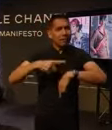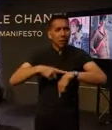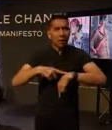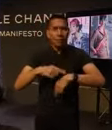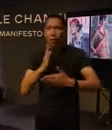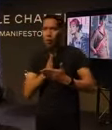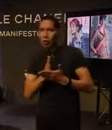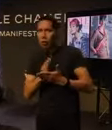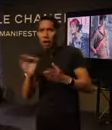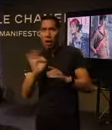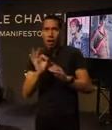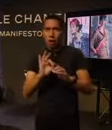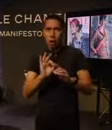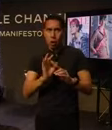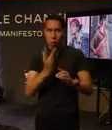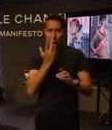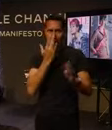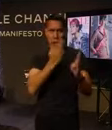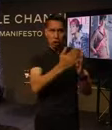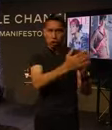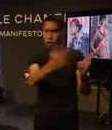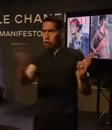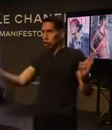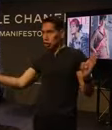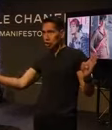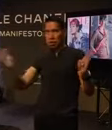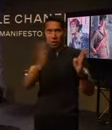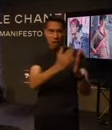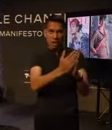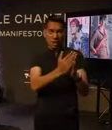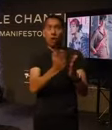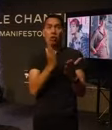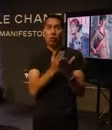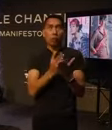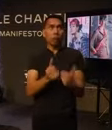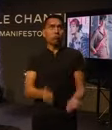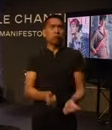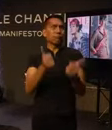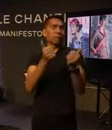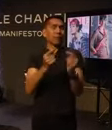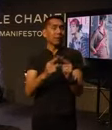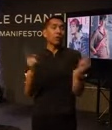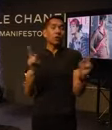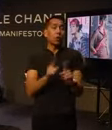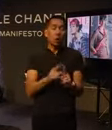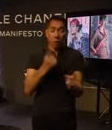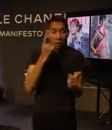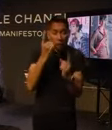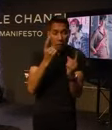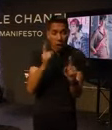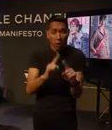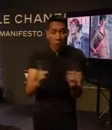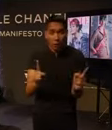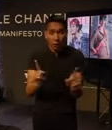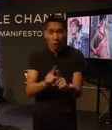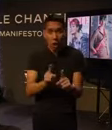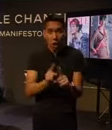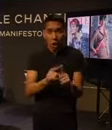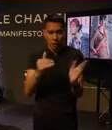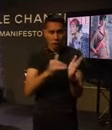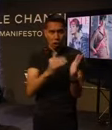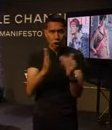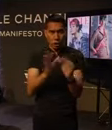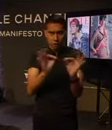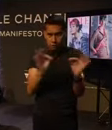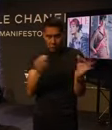ways ageless, which is unique and sort of radical in a way as well. If we think about the different sort of dimensions of her